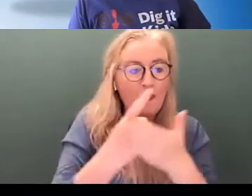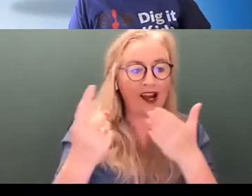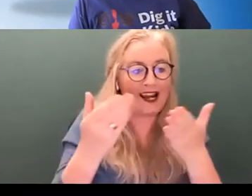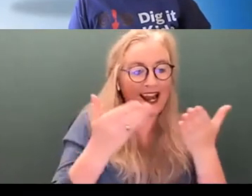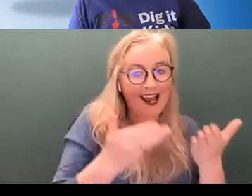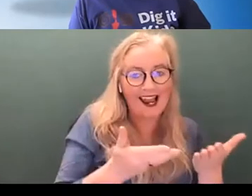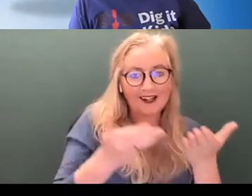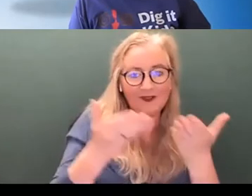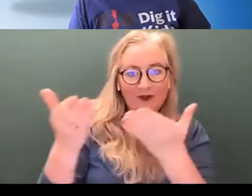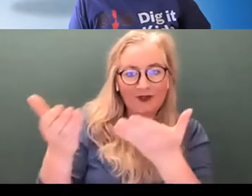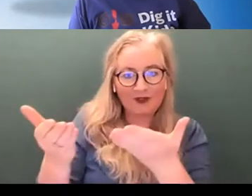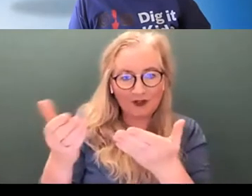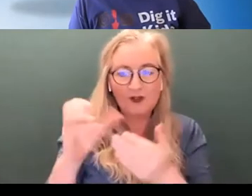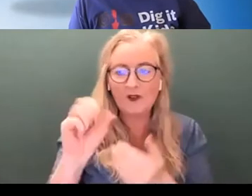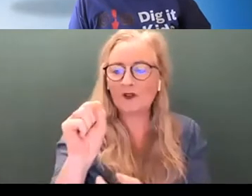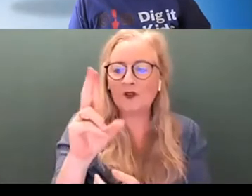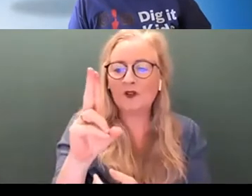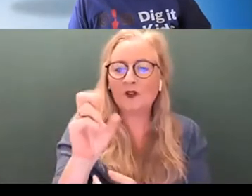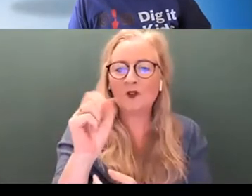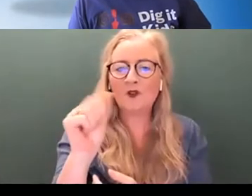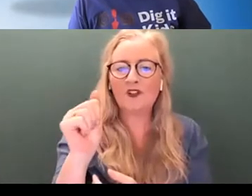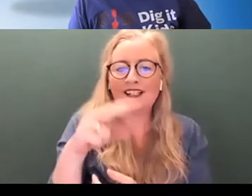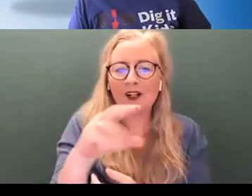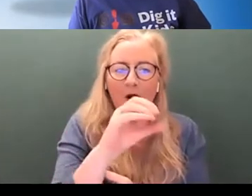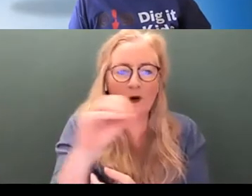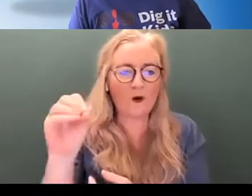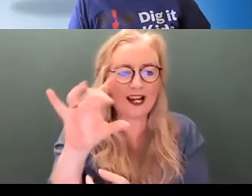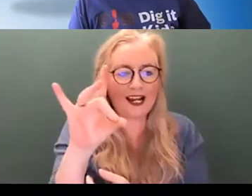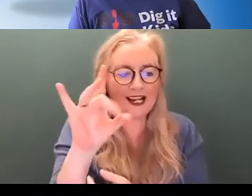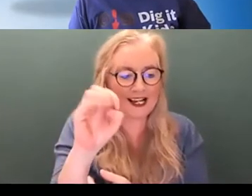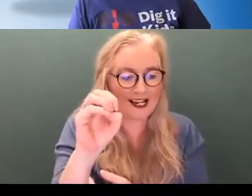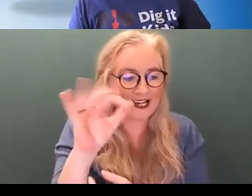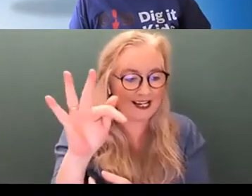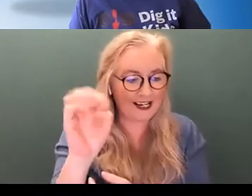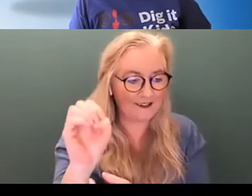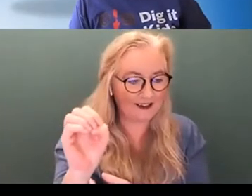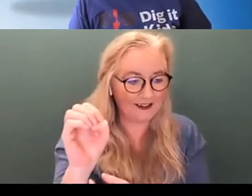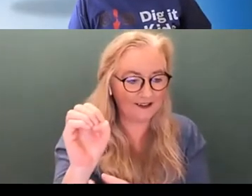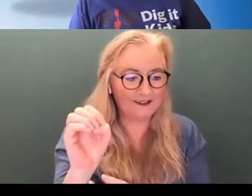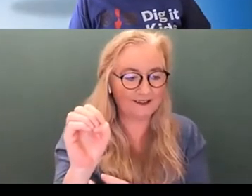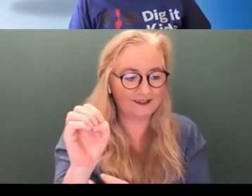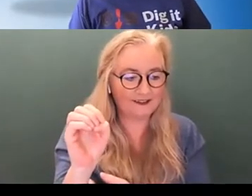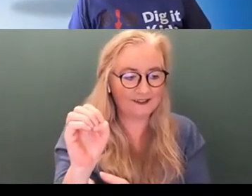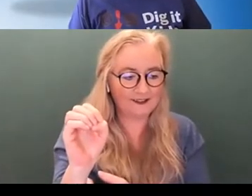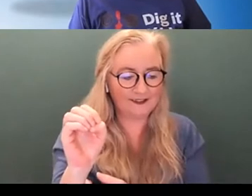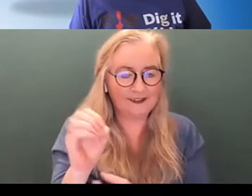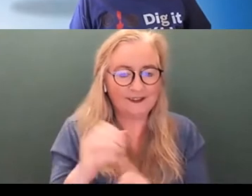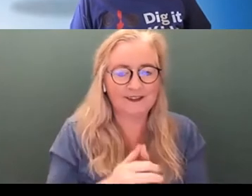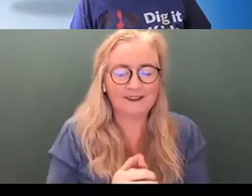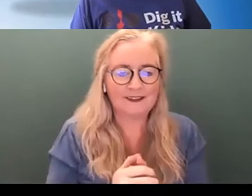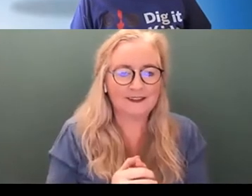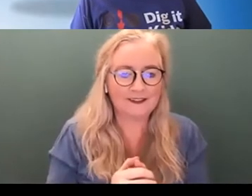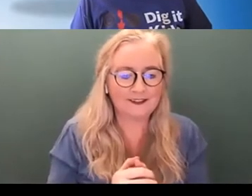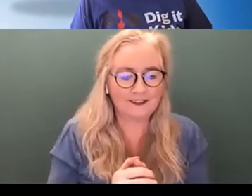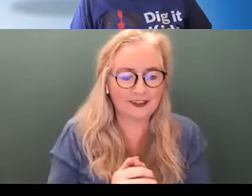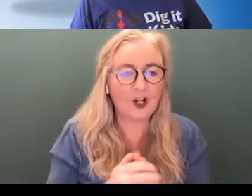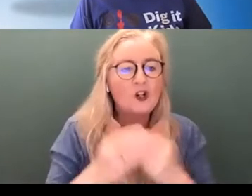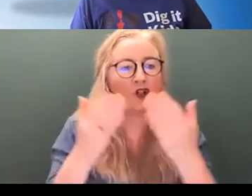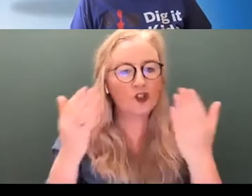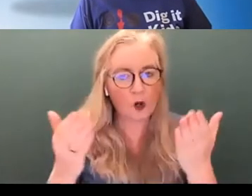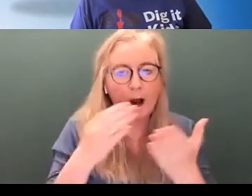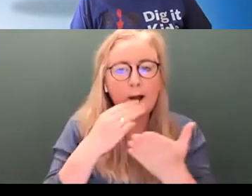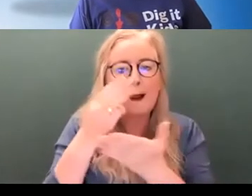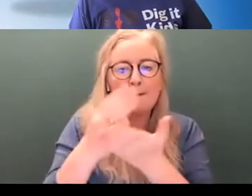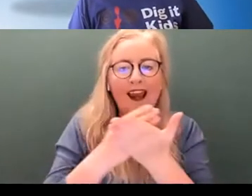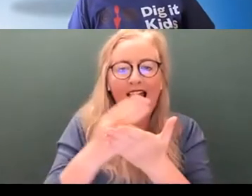to Susan O'Ktief who will chair this meeting for possibly the next hour or so. So on behalf of the